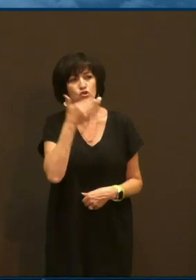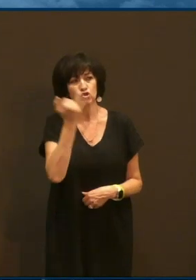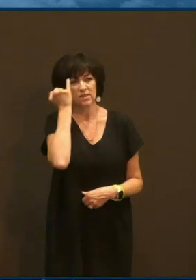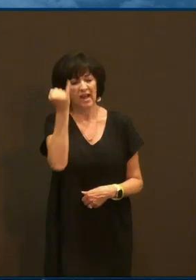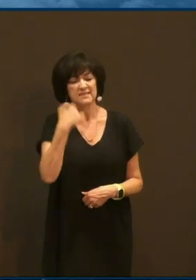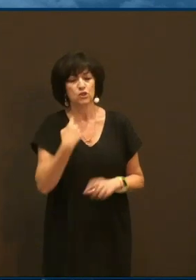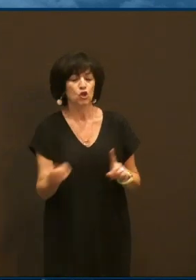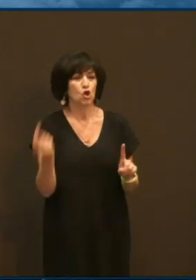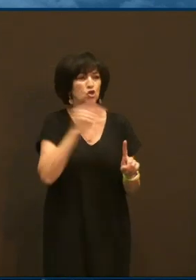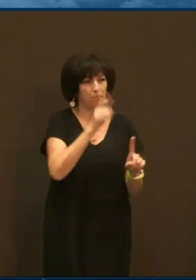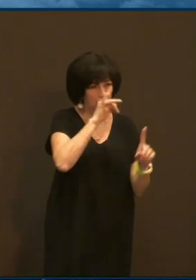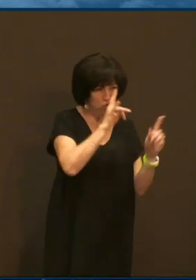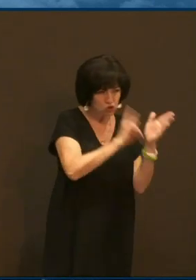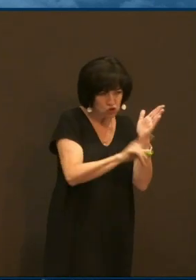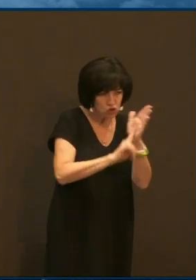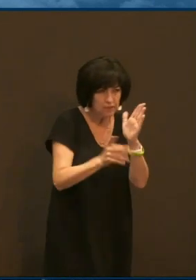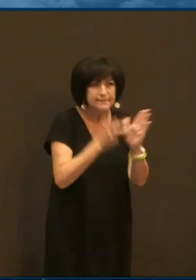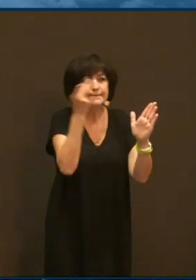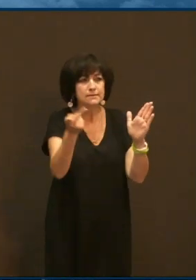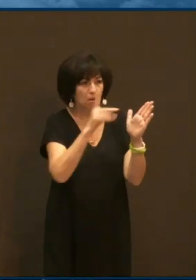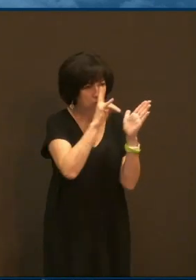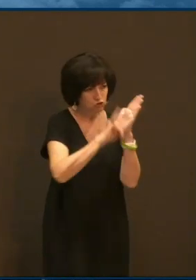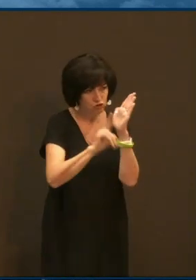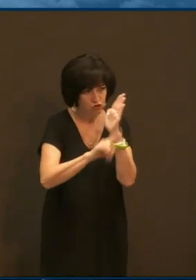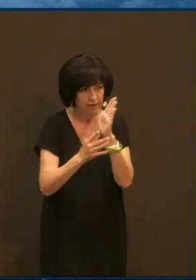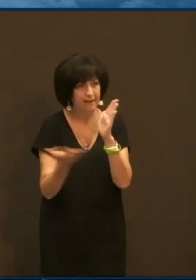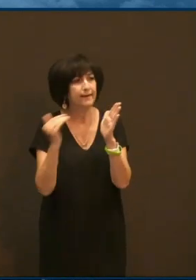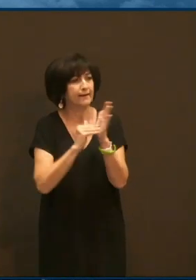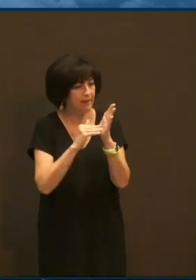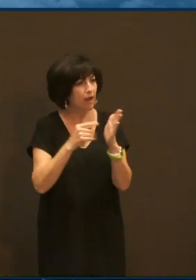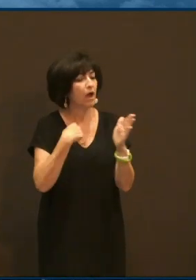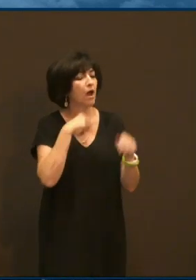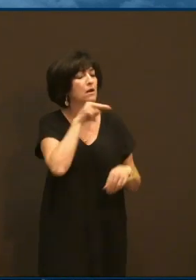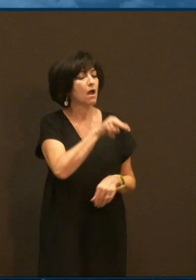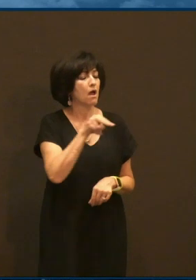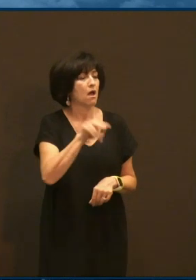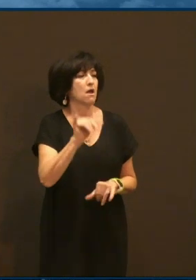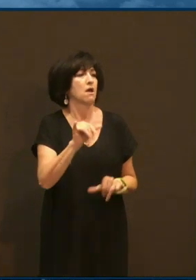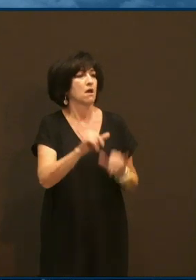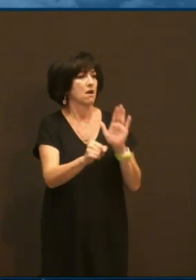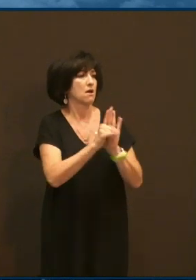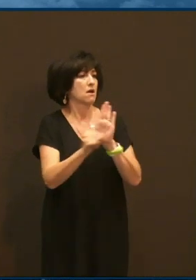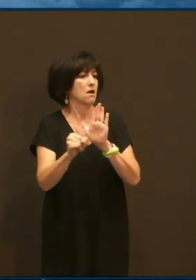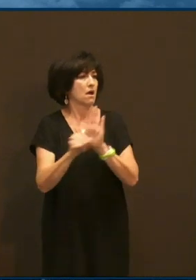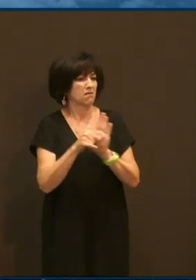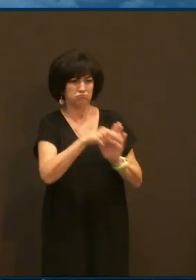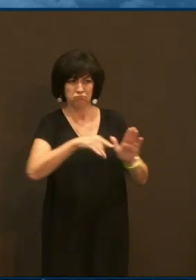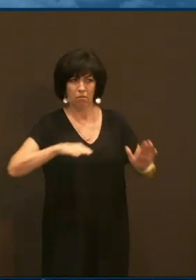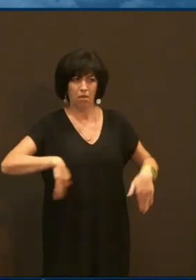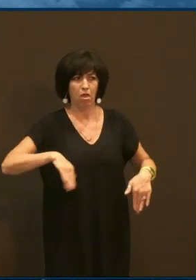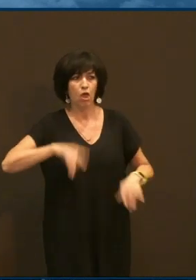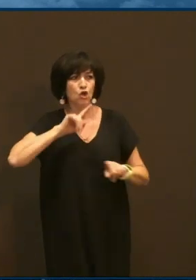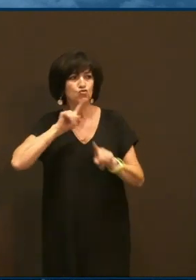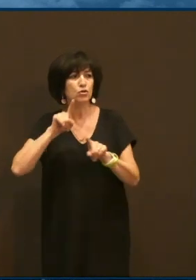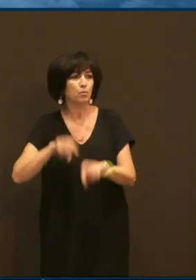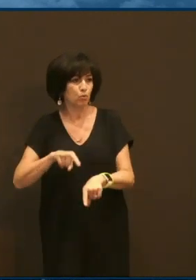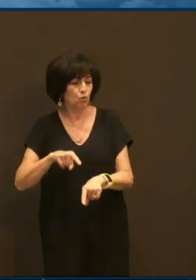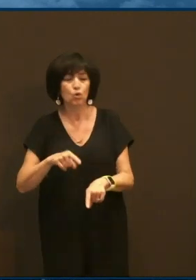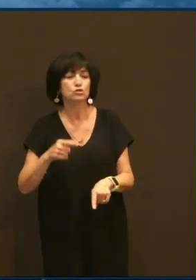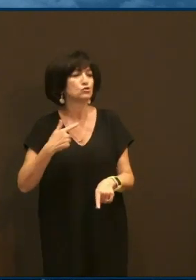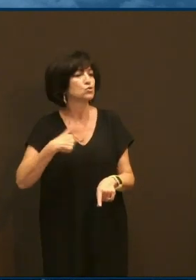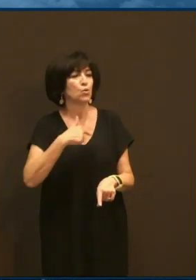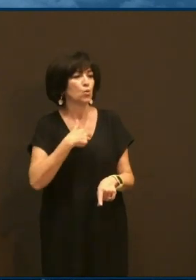that there were a number of cases that had not been reported to us. And so we dug in